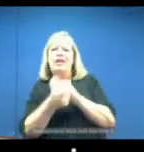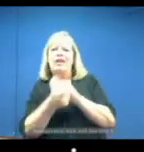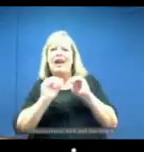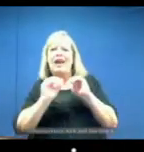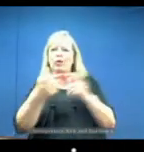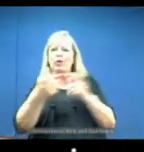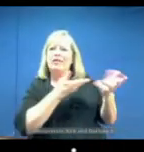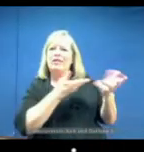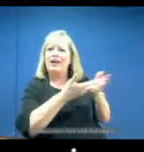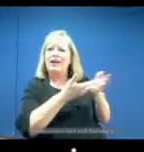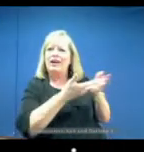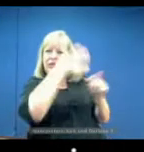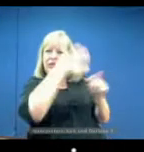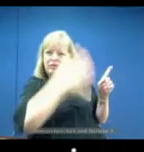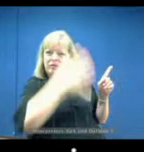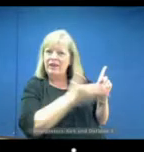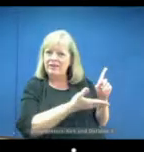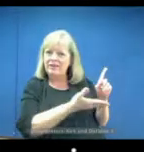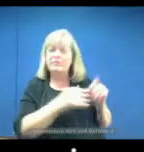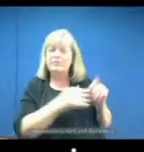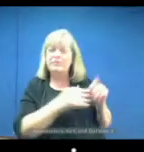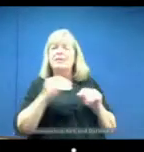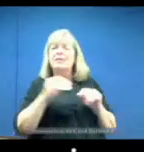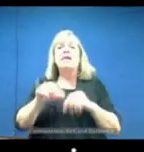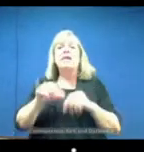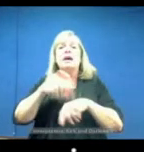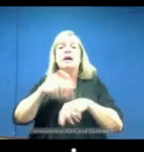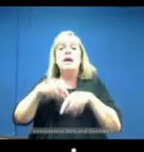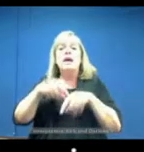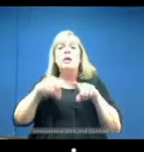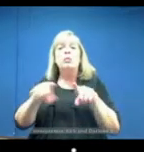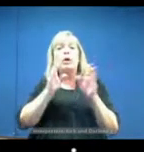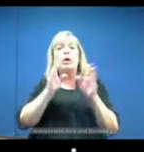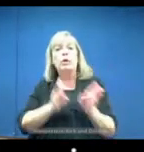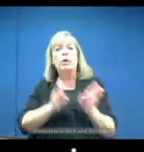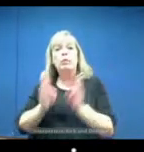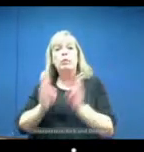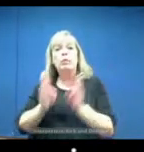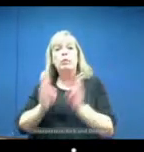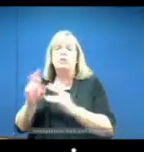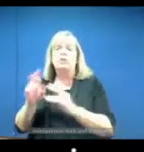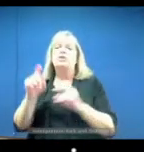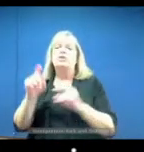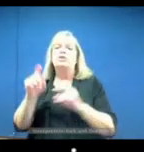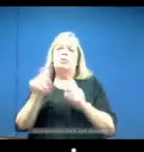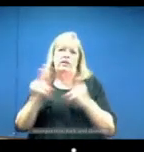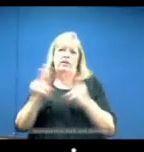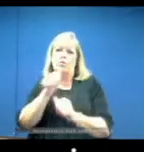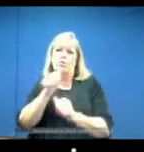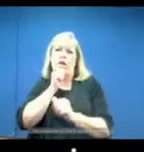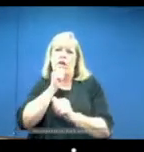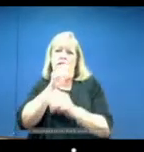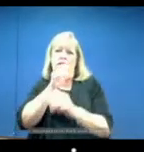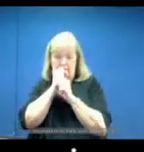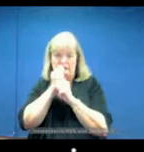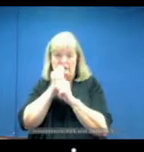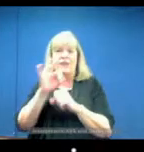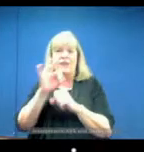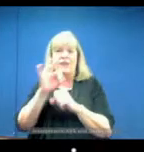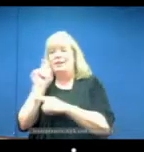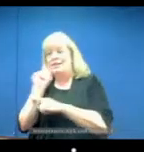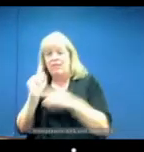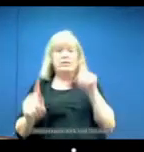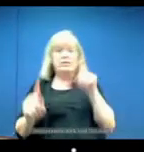Those preparation sessions should be private. If there are deaf people on both sides, then you should find a witness room or